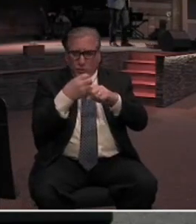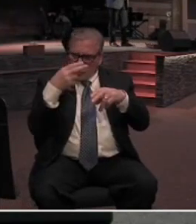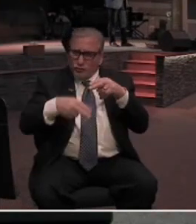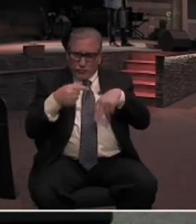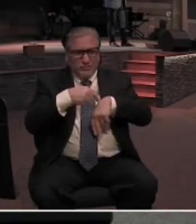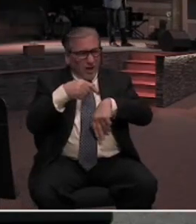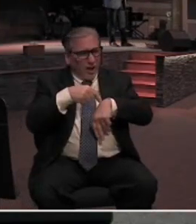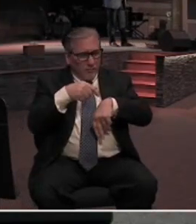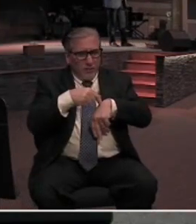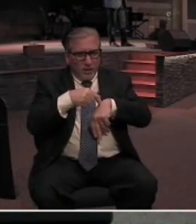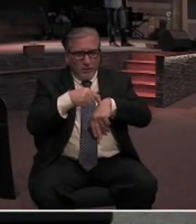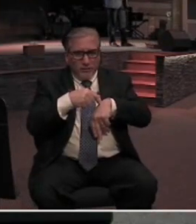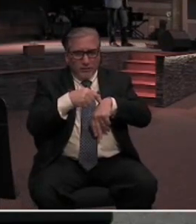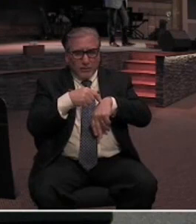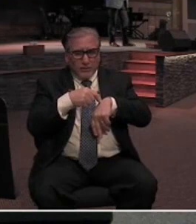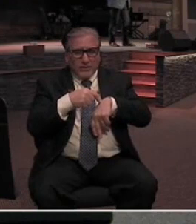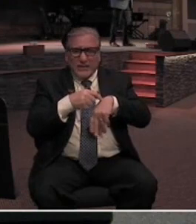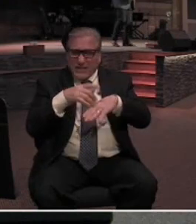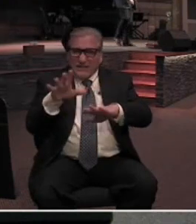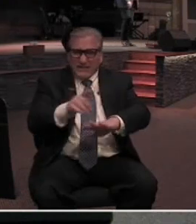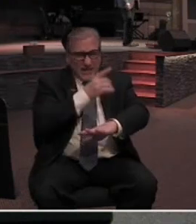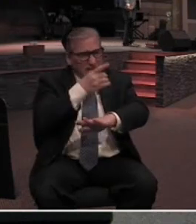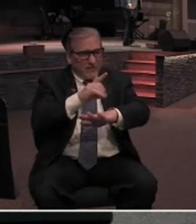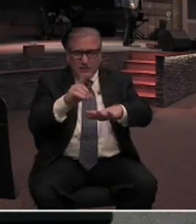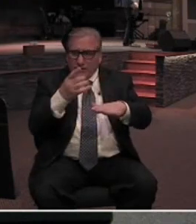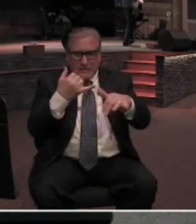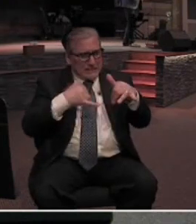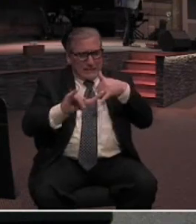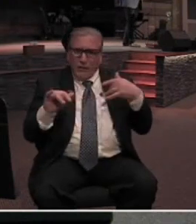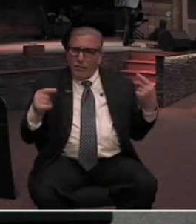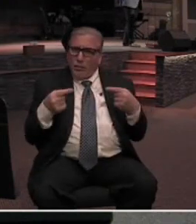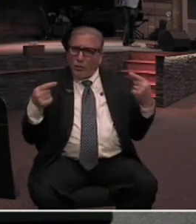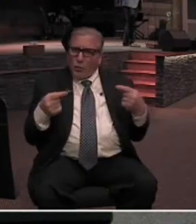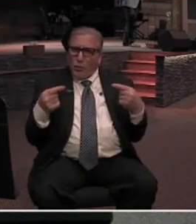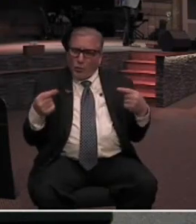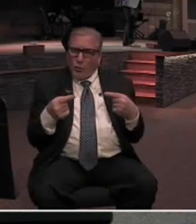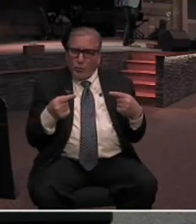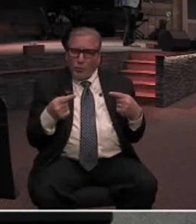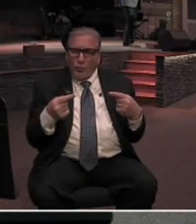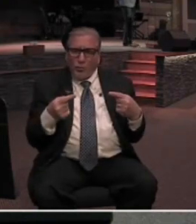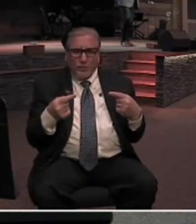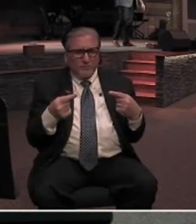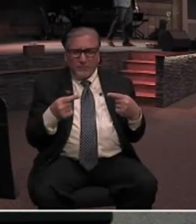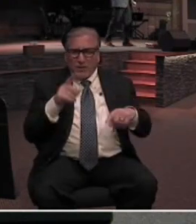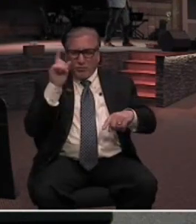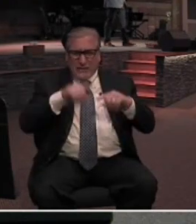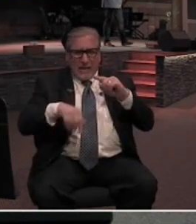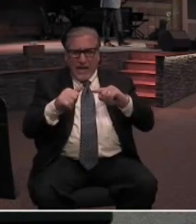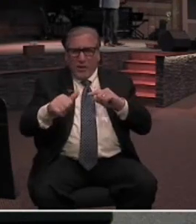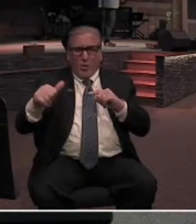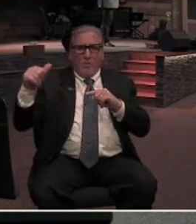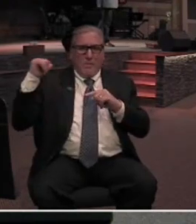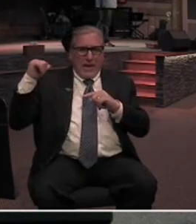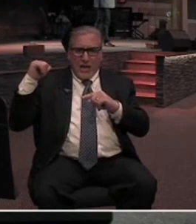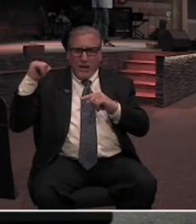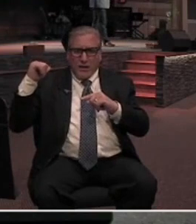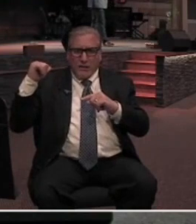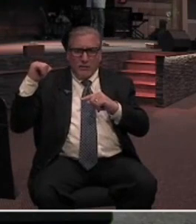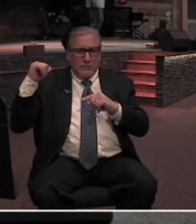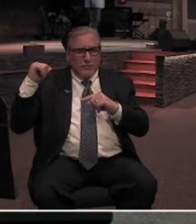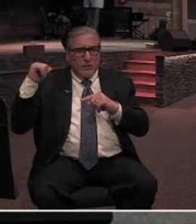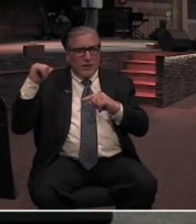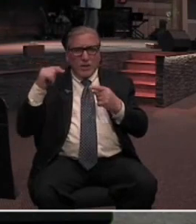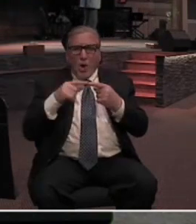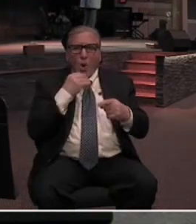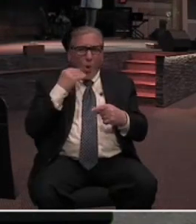timing, that David's still been injured. You can't go back